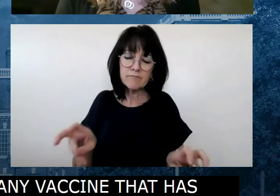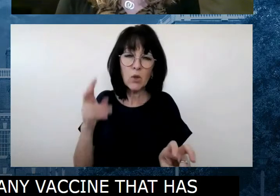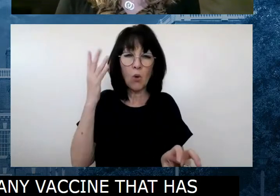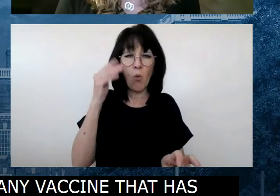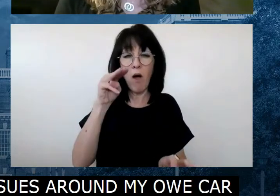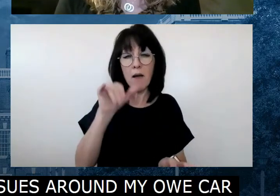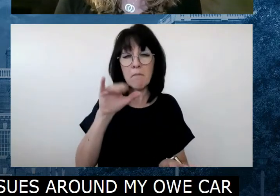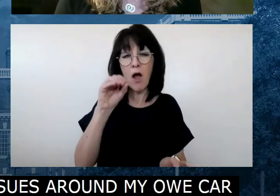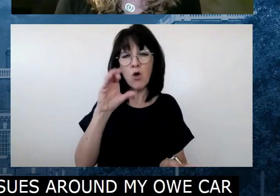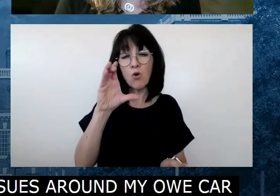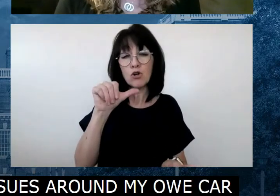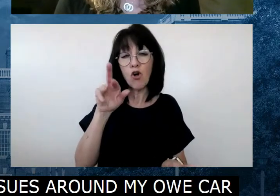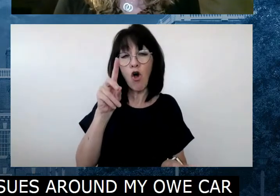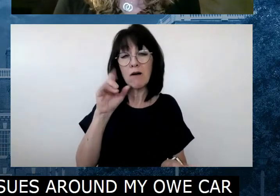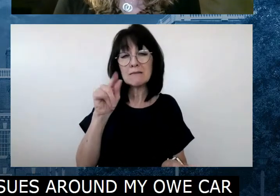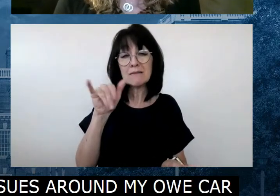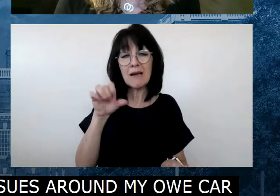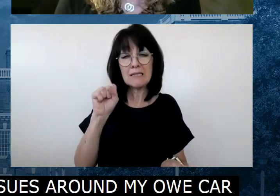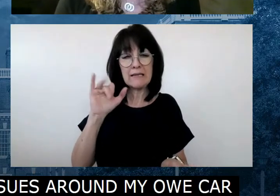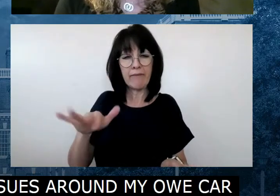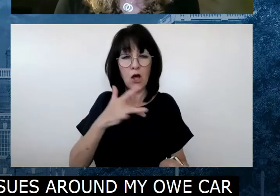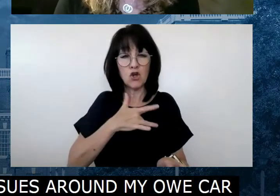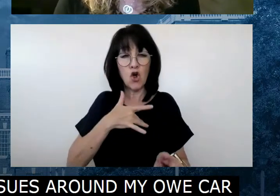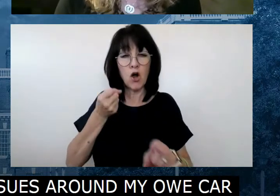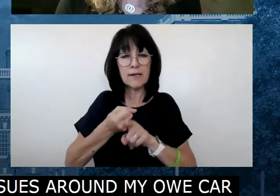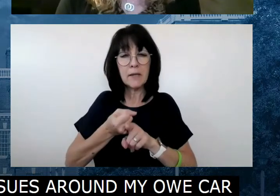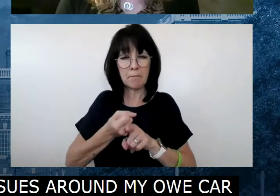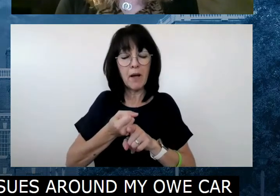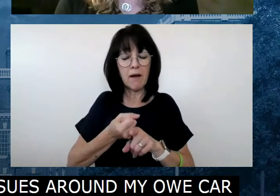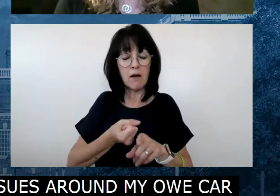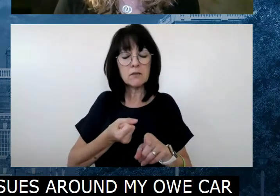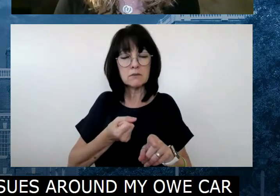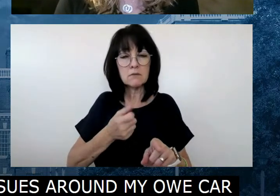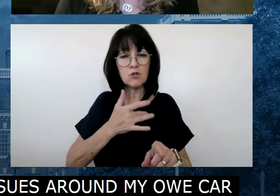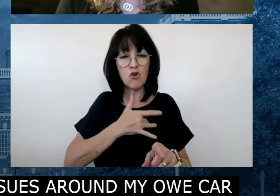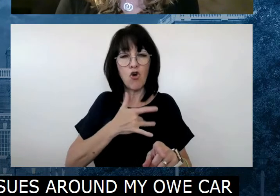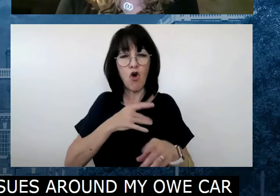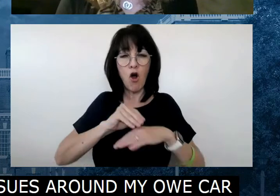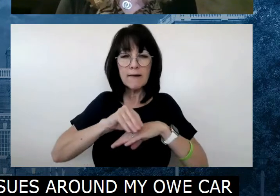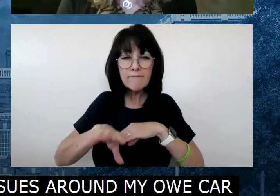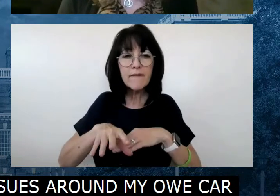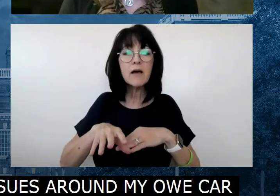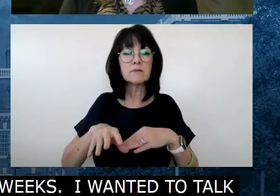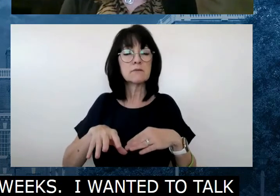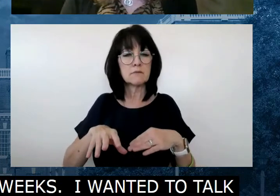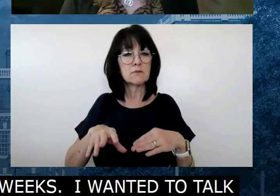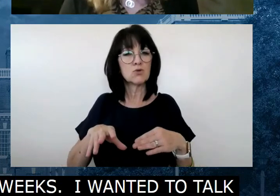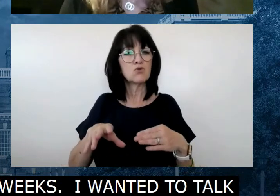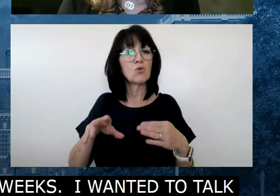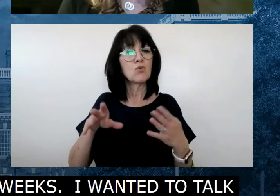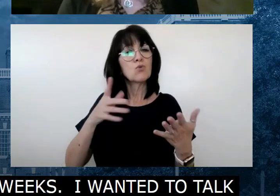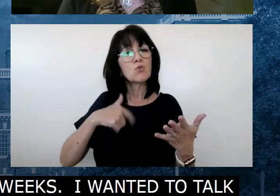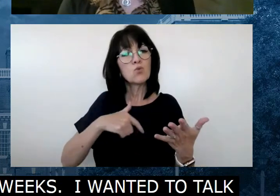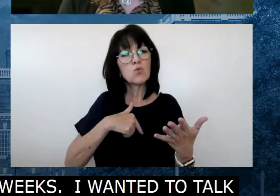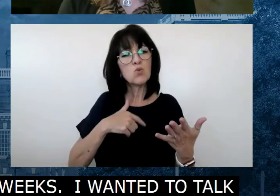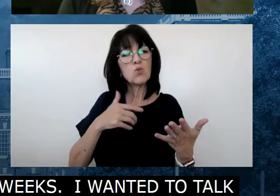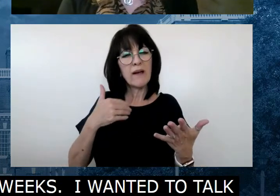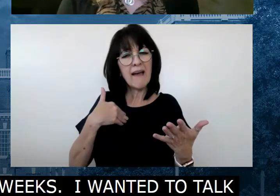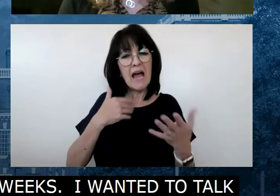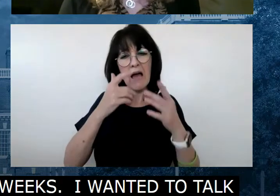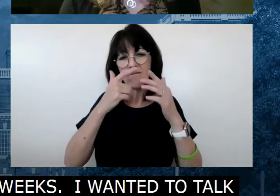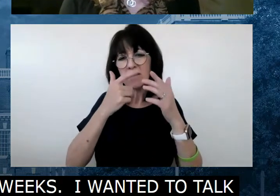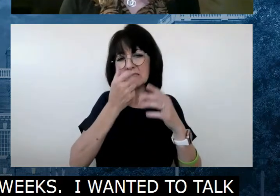how CDC and federal regulators are tracking vaccine safety. And there are several safety monitoring